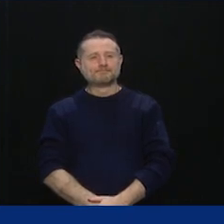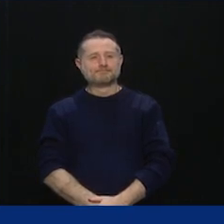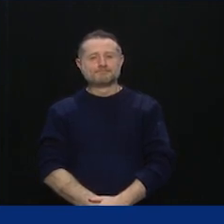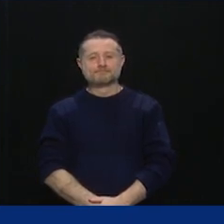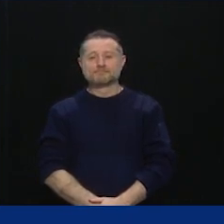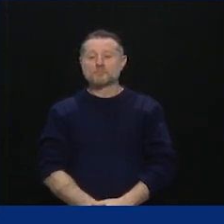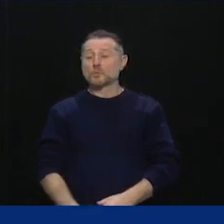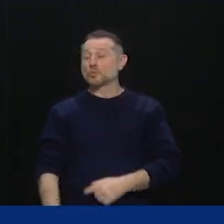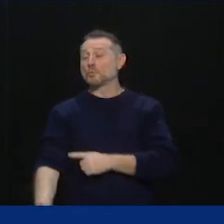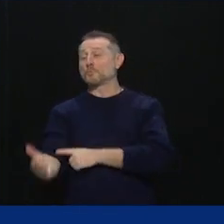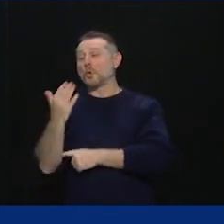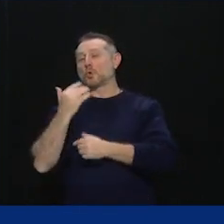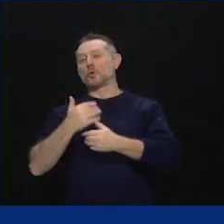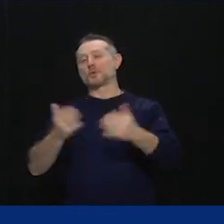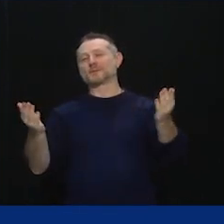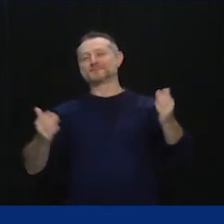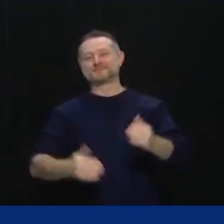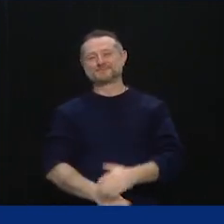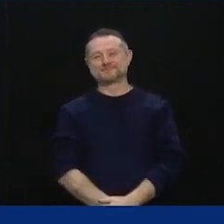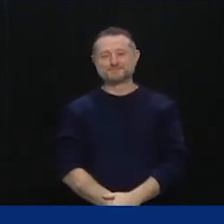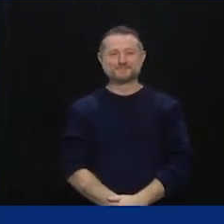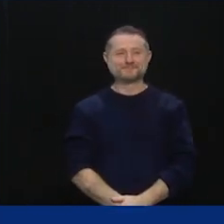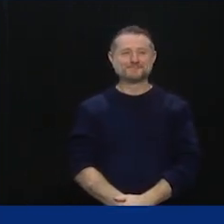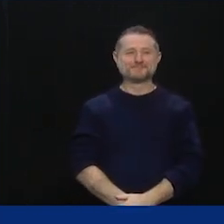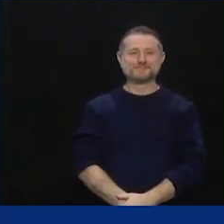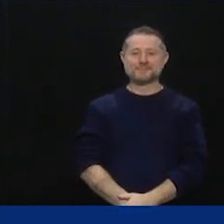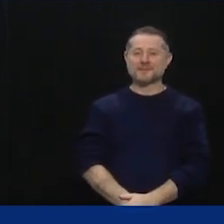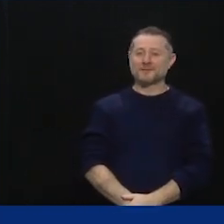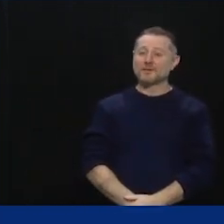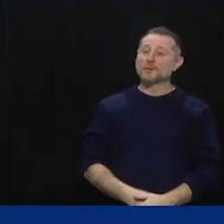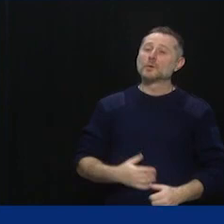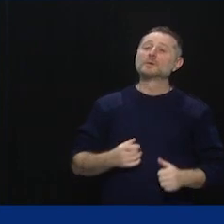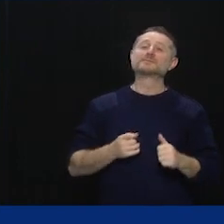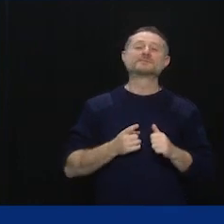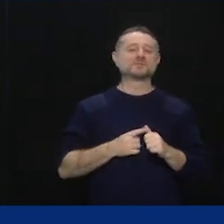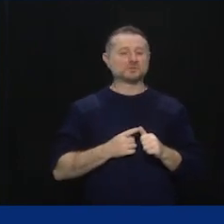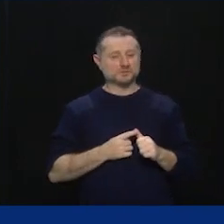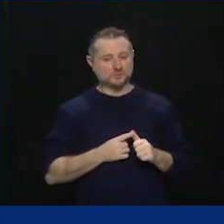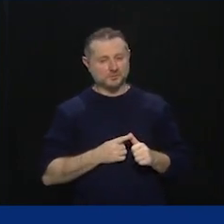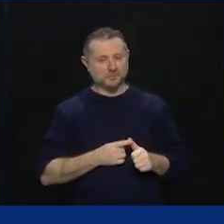Morning. I first just want to say, Paul Panieri.